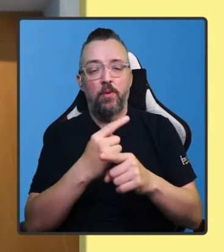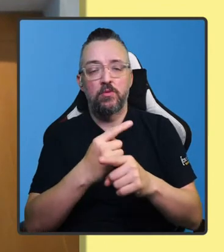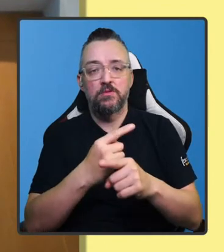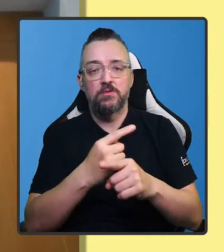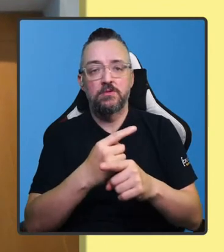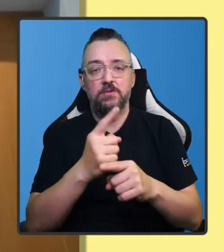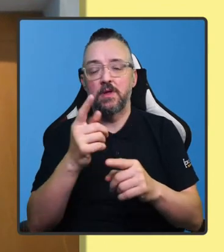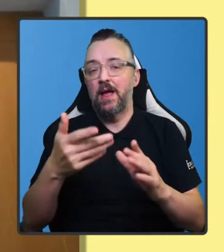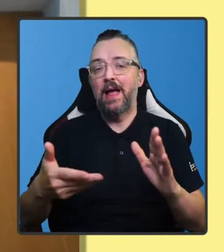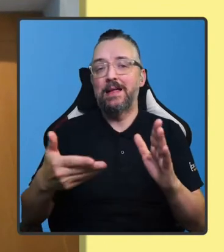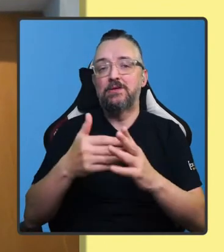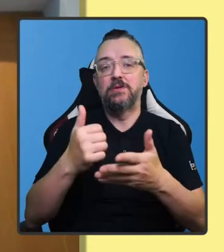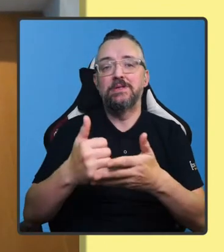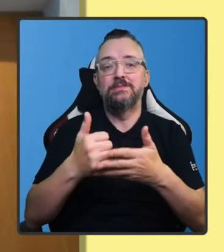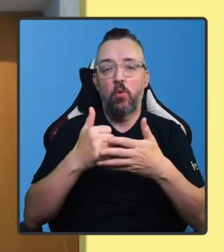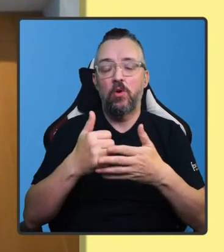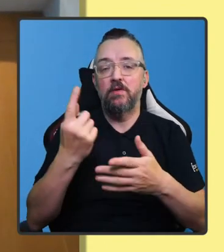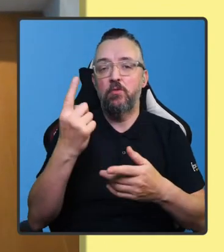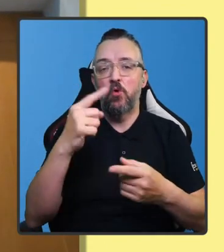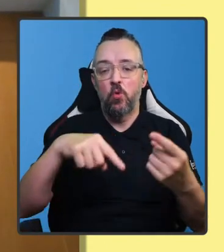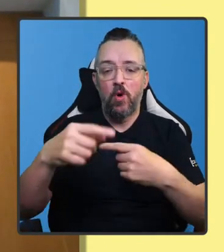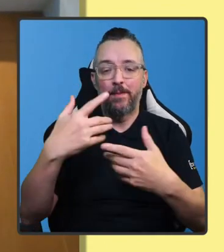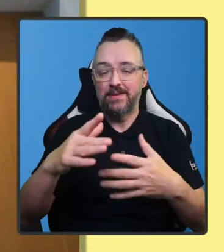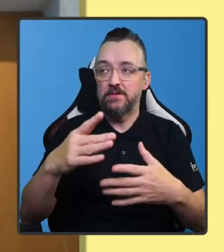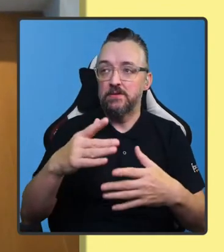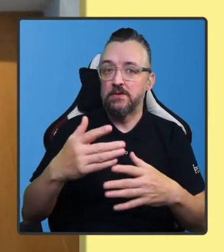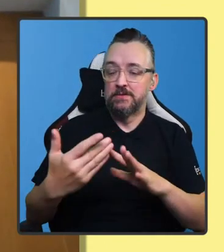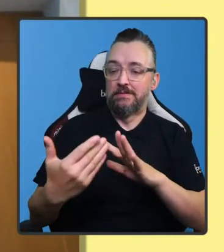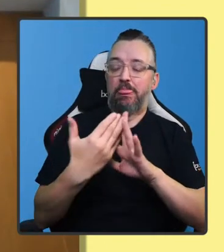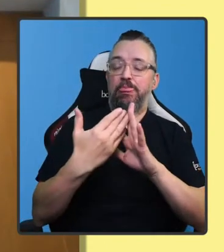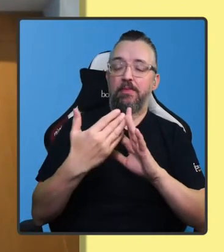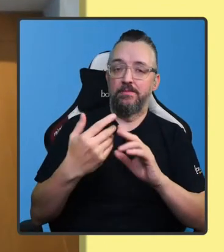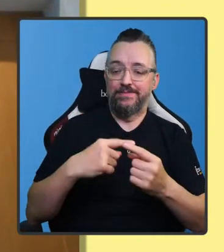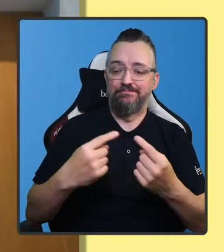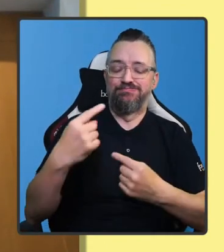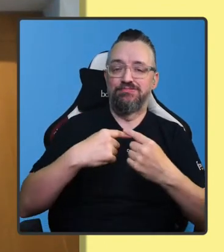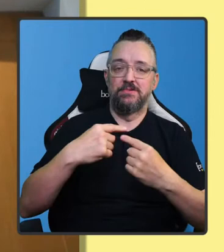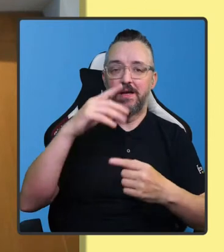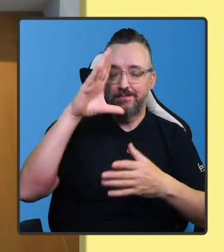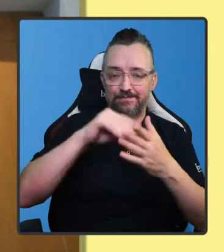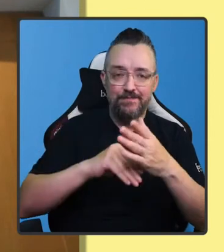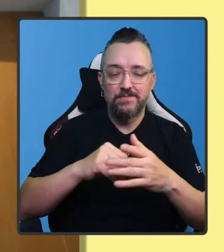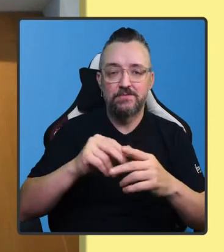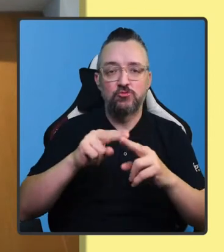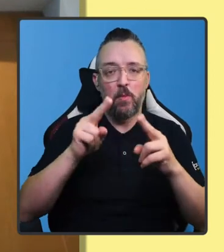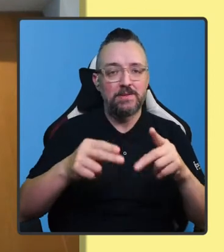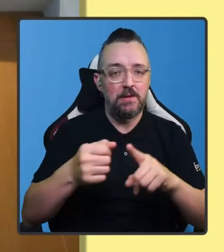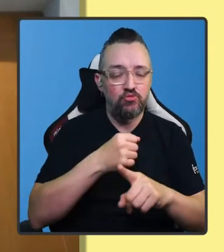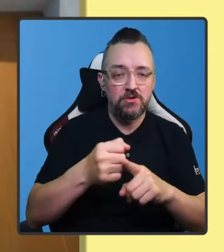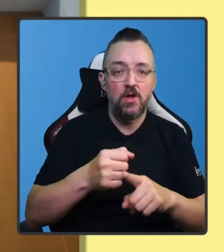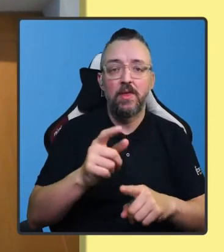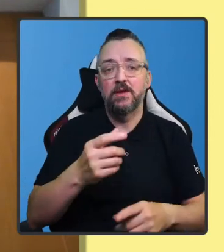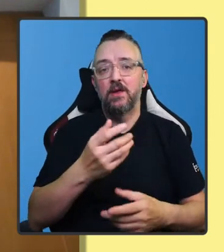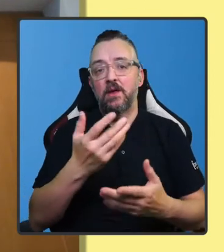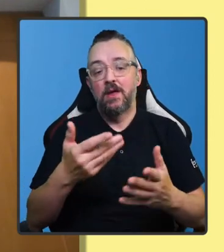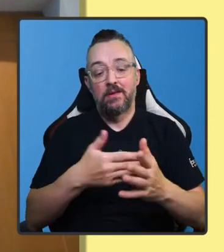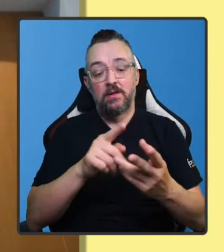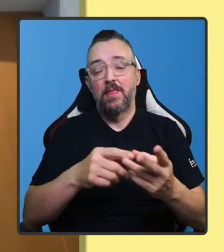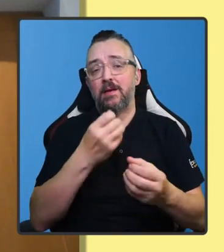additional support for those experiencing domestic abuse or the outstanding partnership work between the council and police.